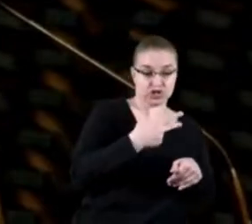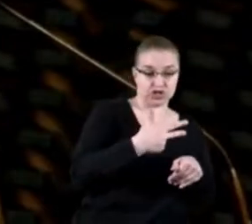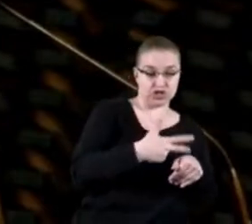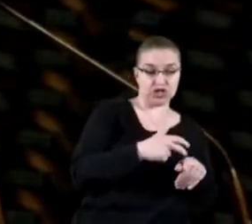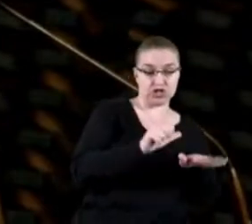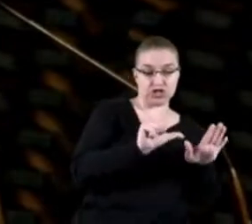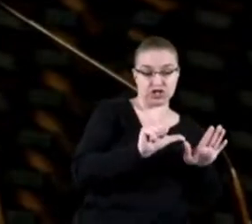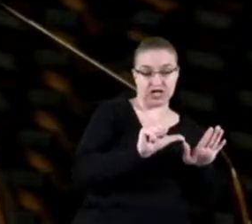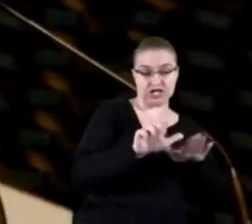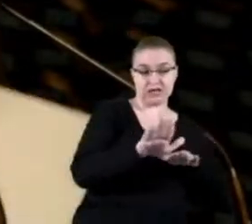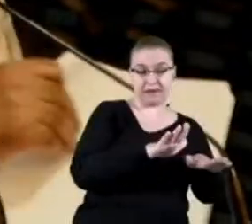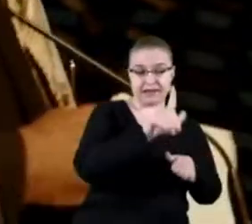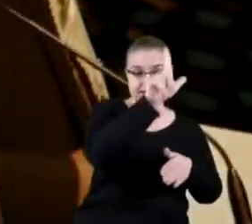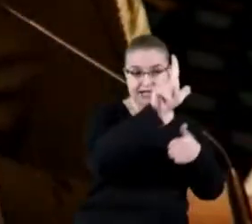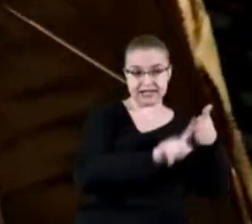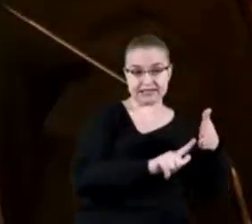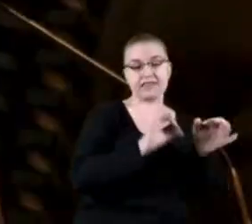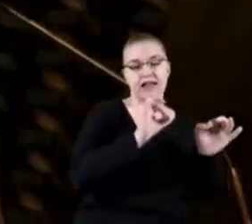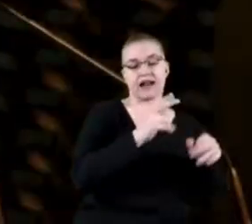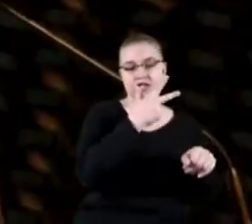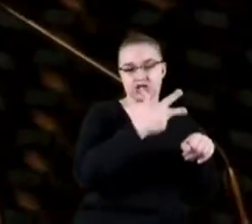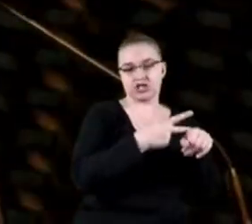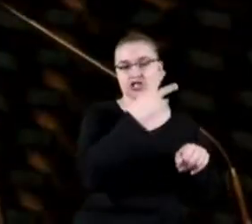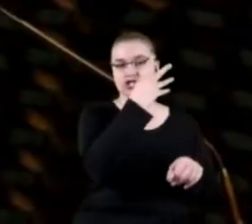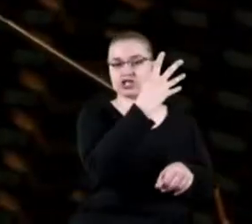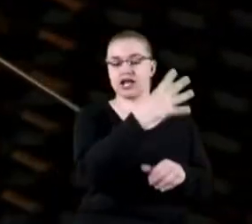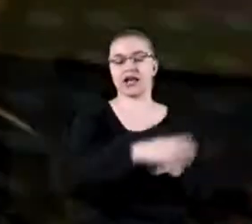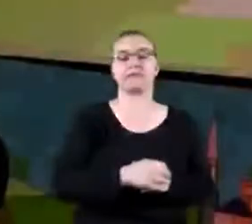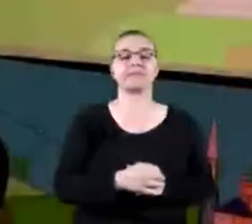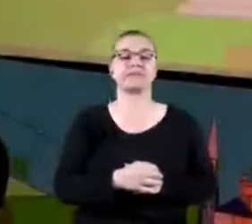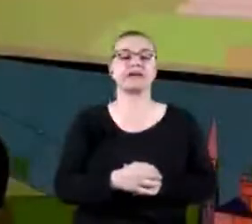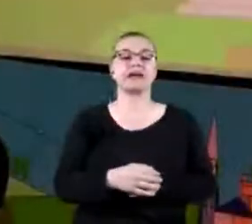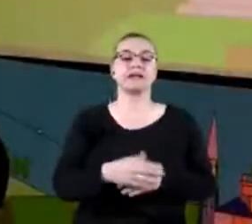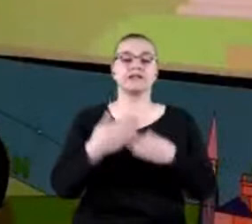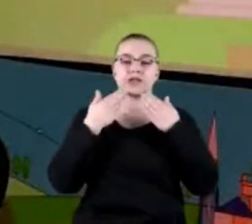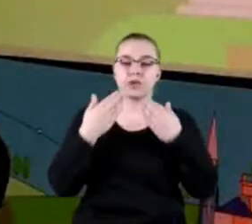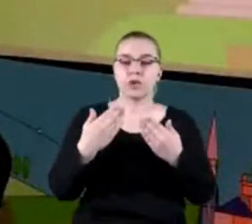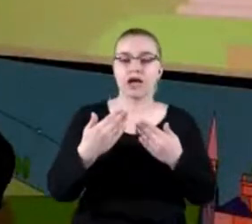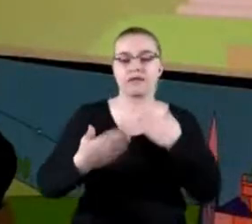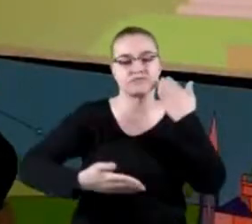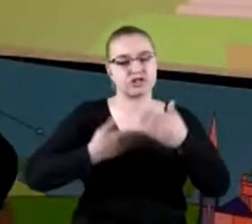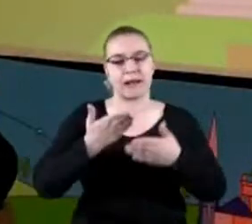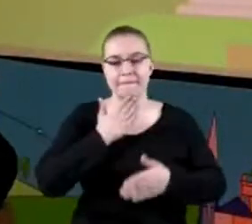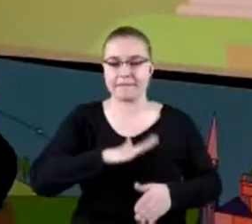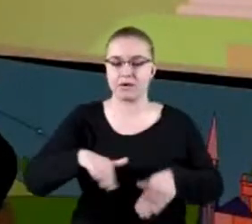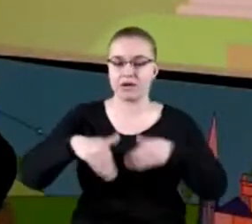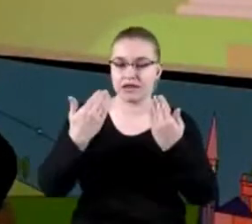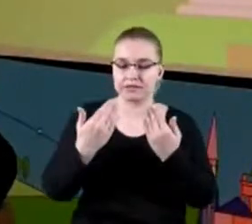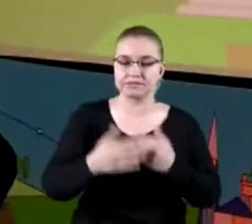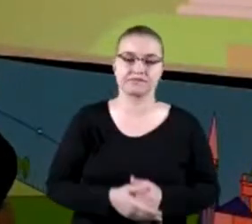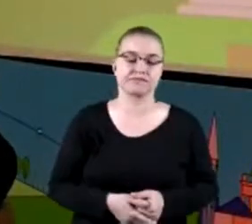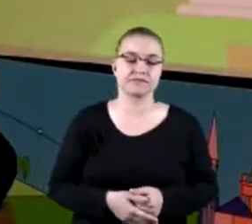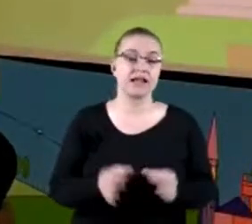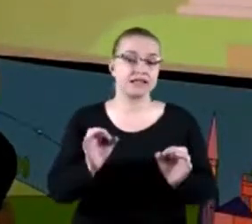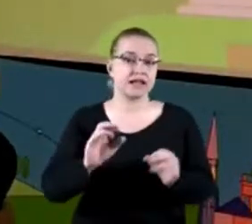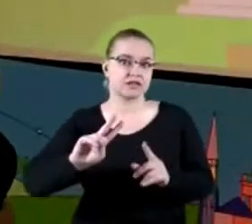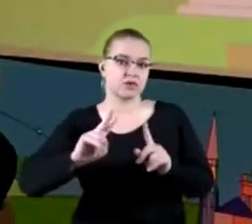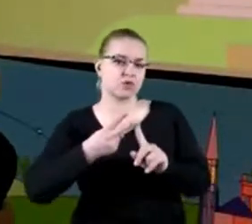at place 34 and were recently at 36. Thank you very much. Special